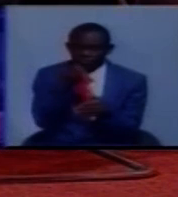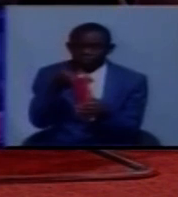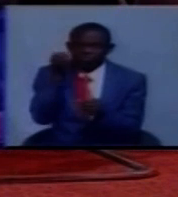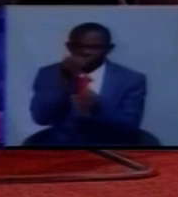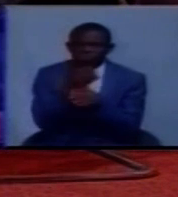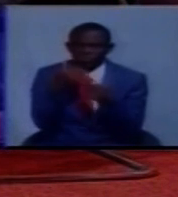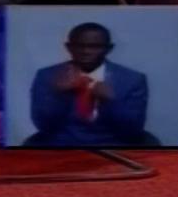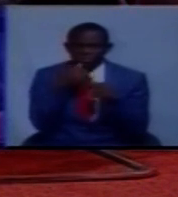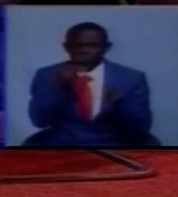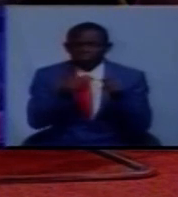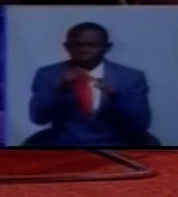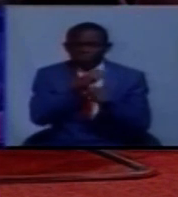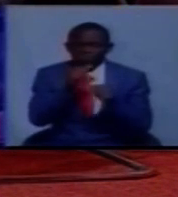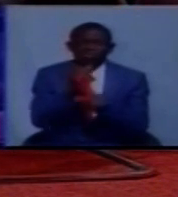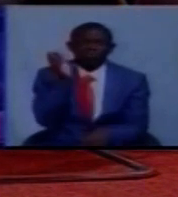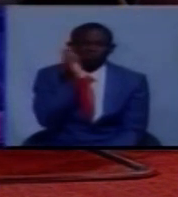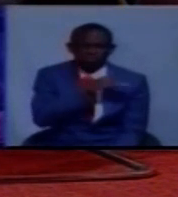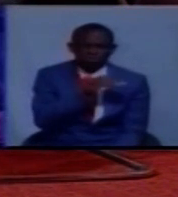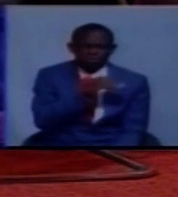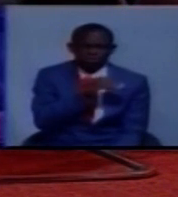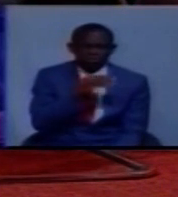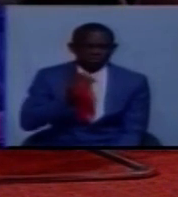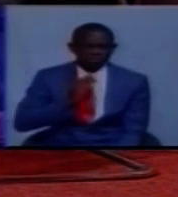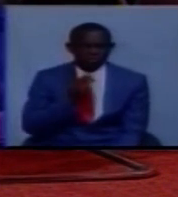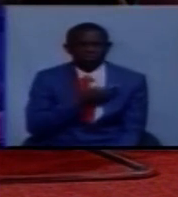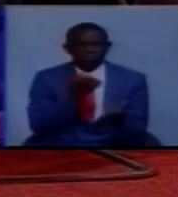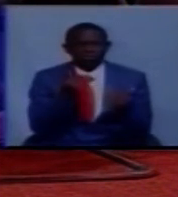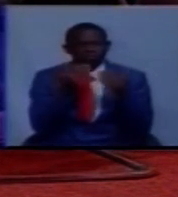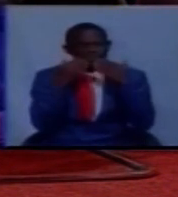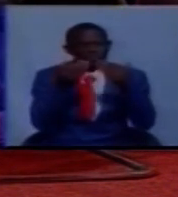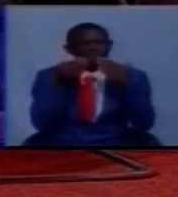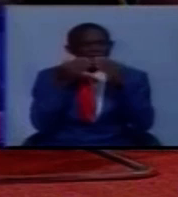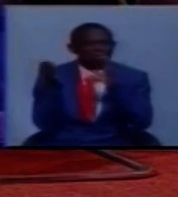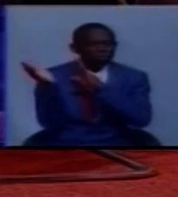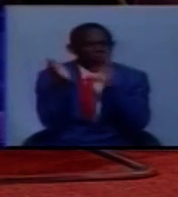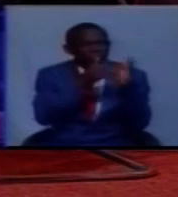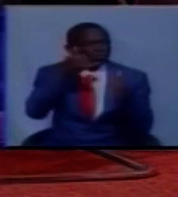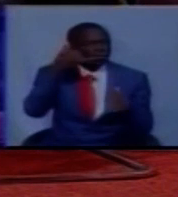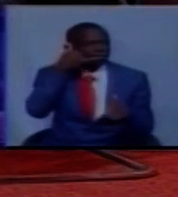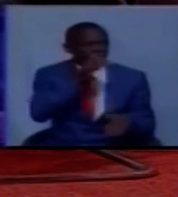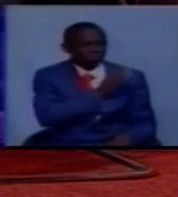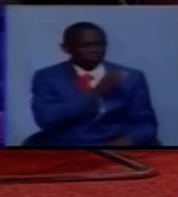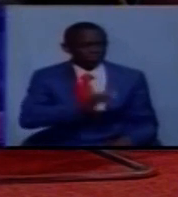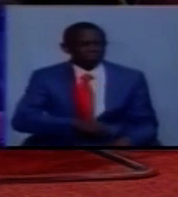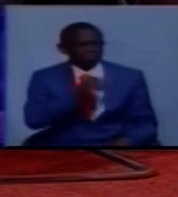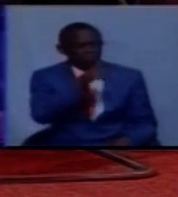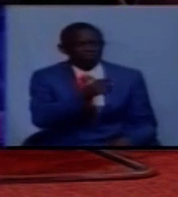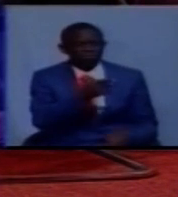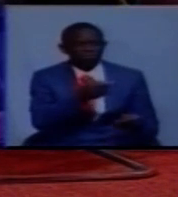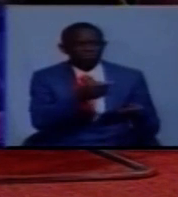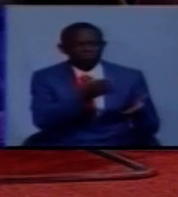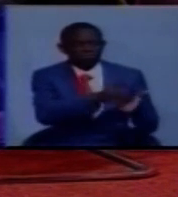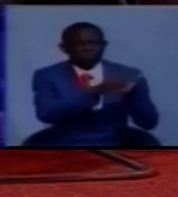have trained people already, and I would like to thank Airtel Zambia. We've worked together. They are the ones who provided us with the equipment,